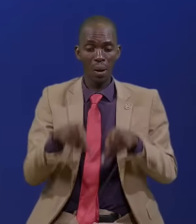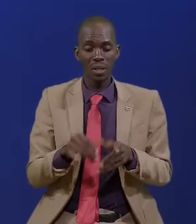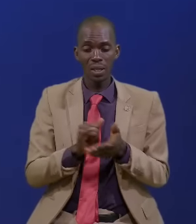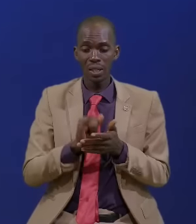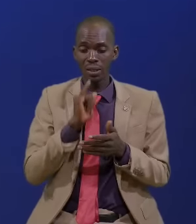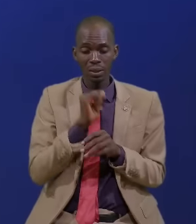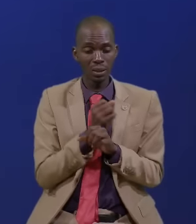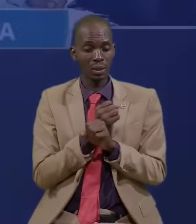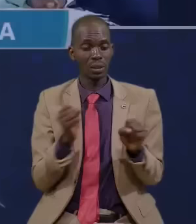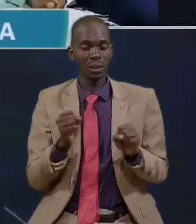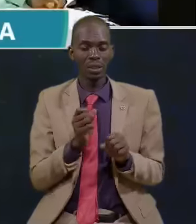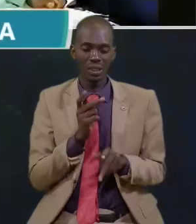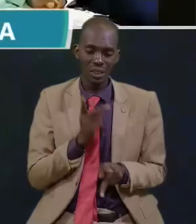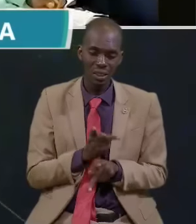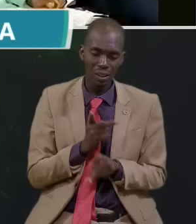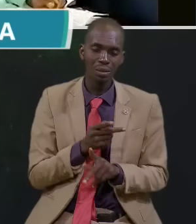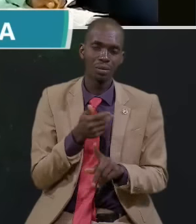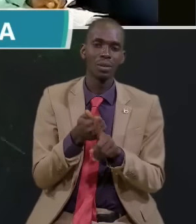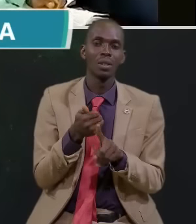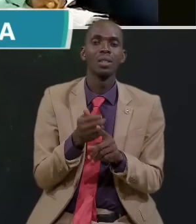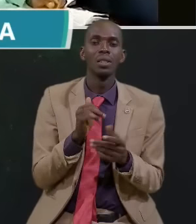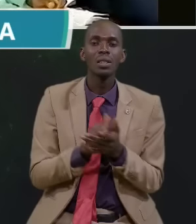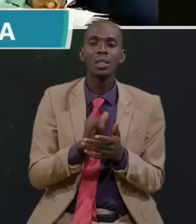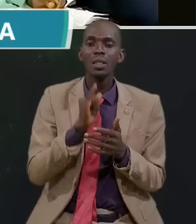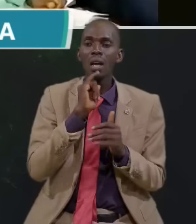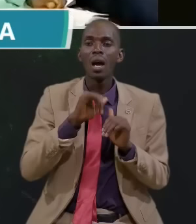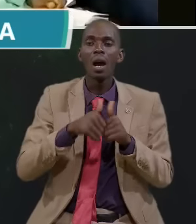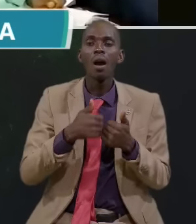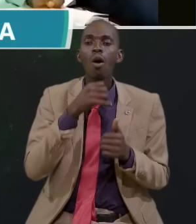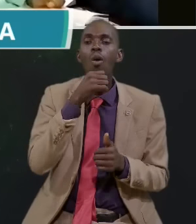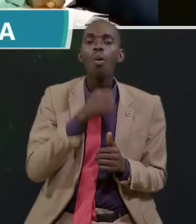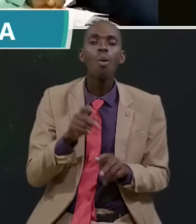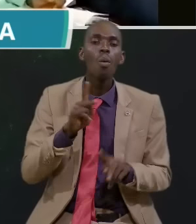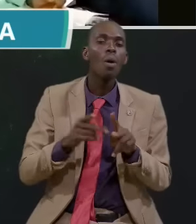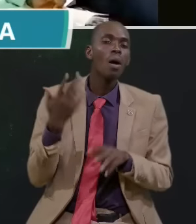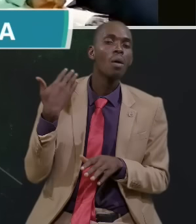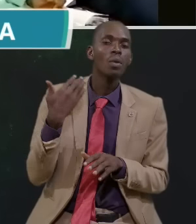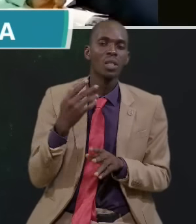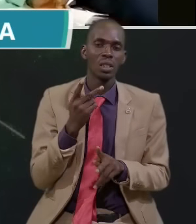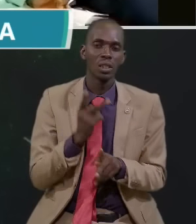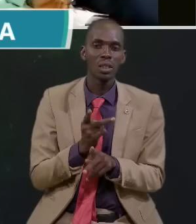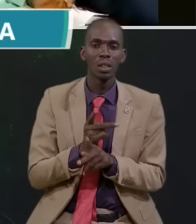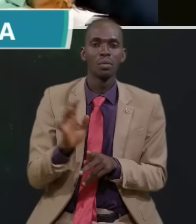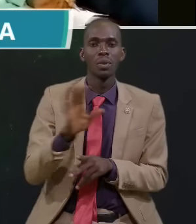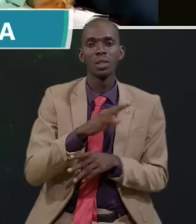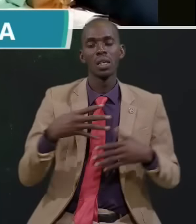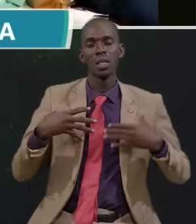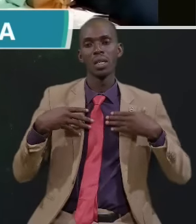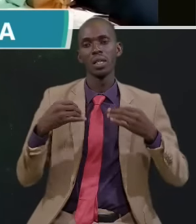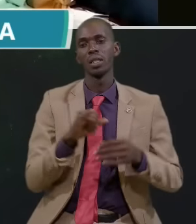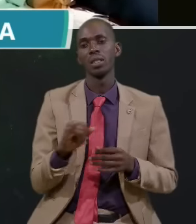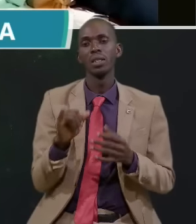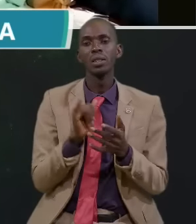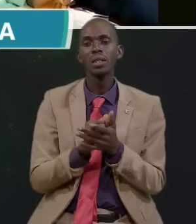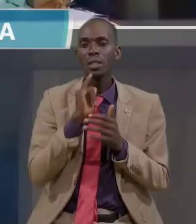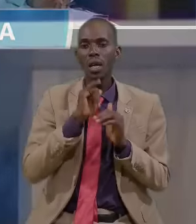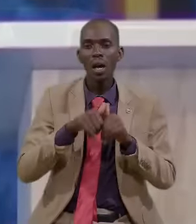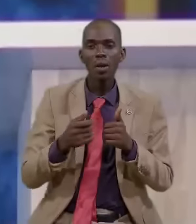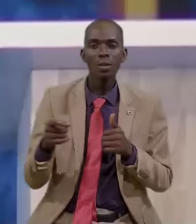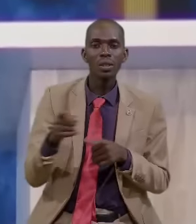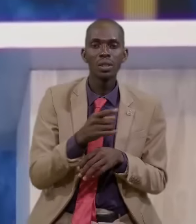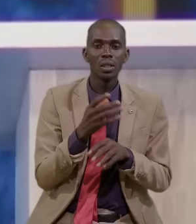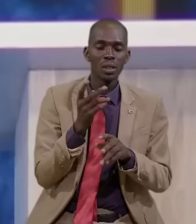himself. That's how they catch their healing. That's how they catch their complete cure. That's how they catch the